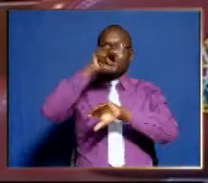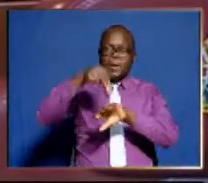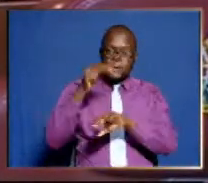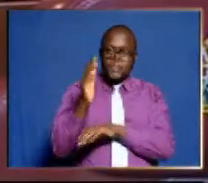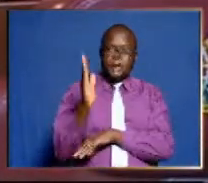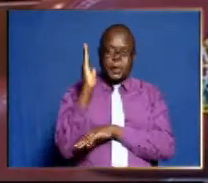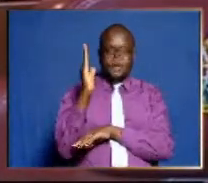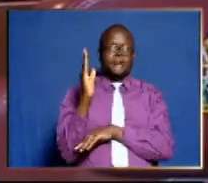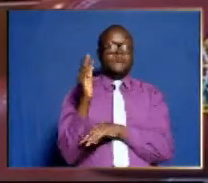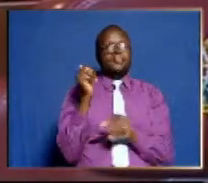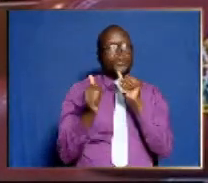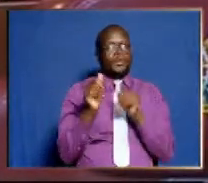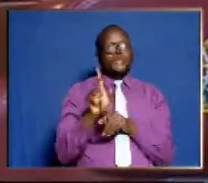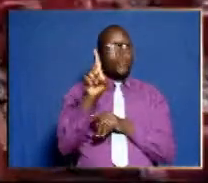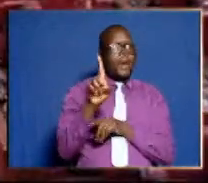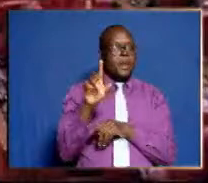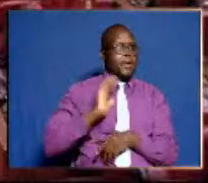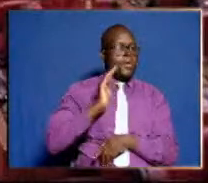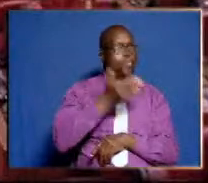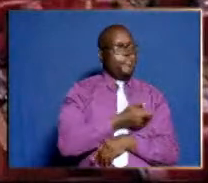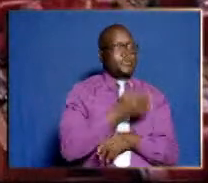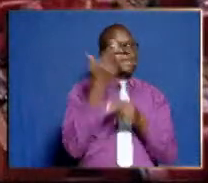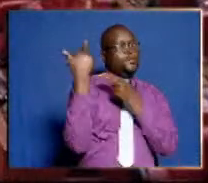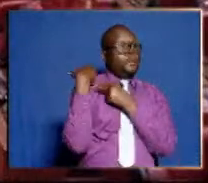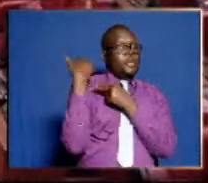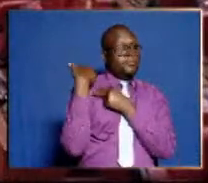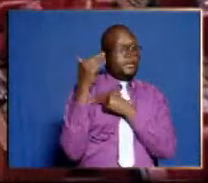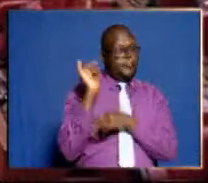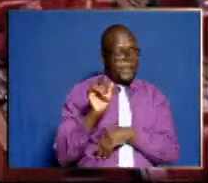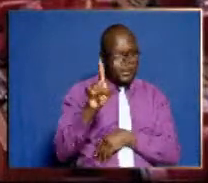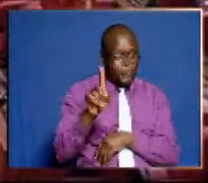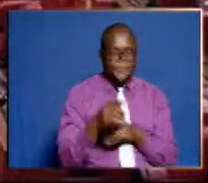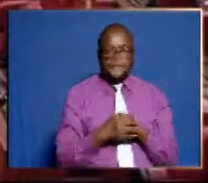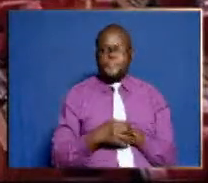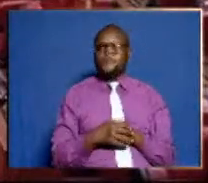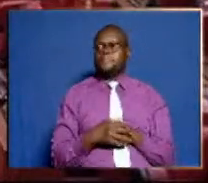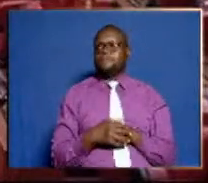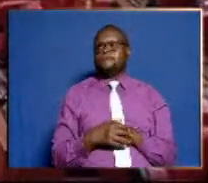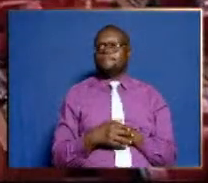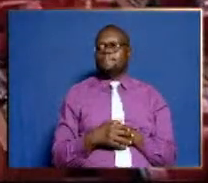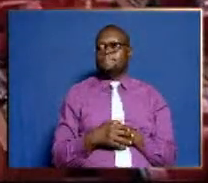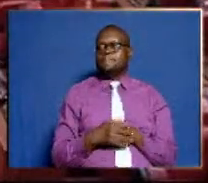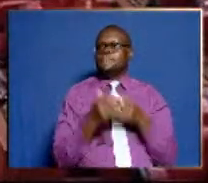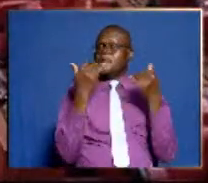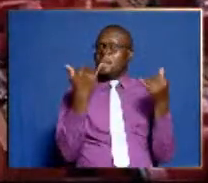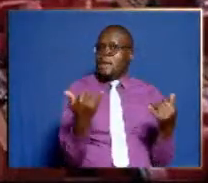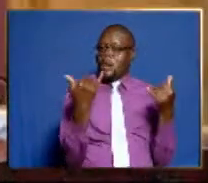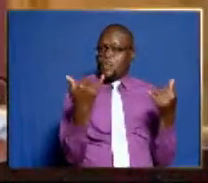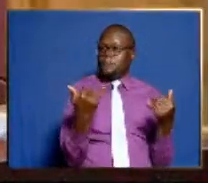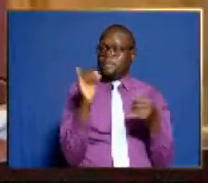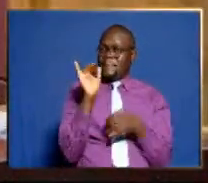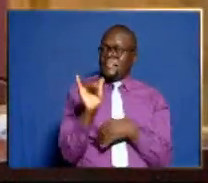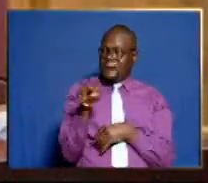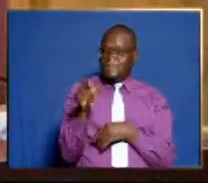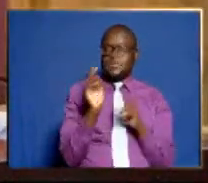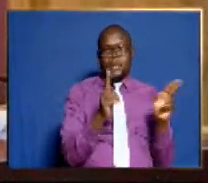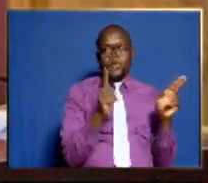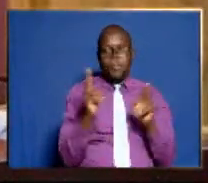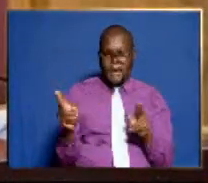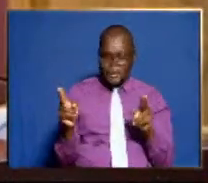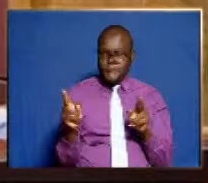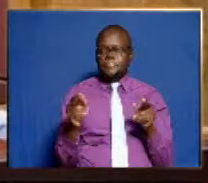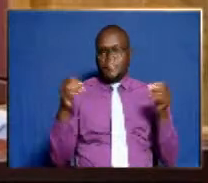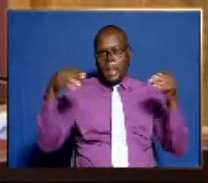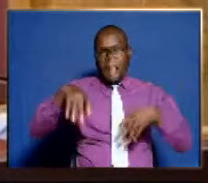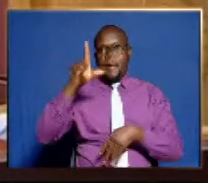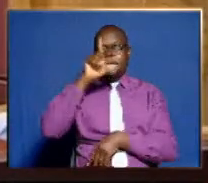Administration. Thank you, Mr. Speaker. Now, this ordinarily, as you put it